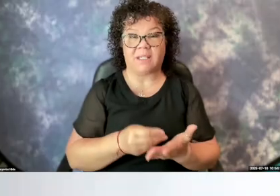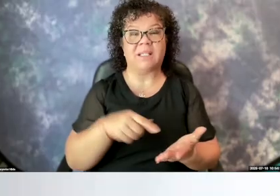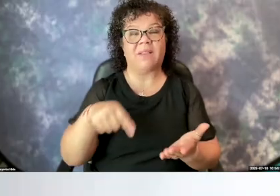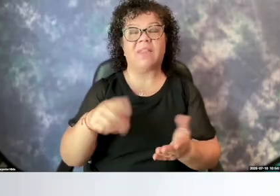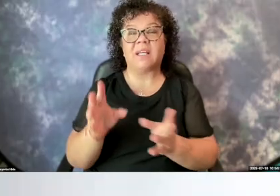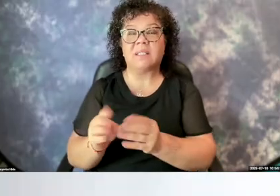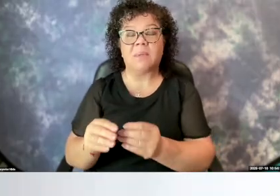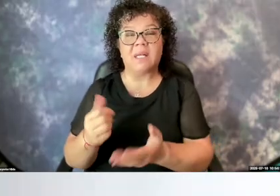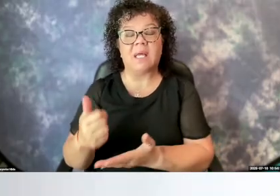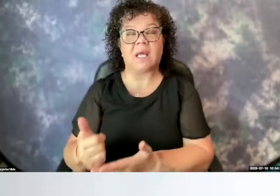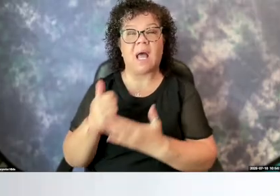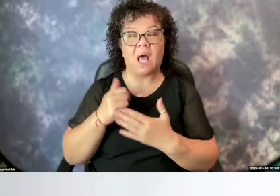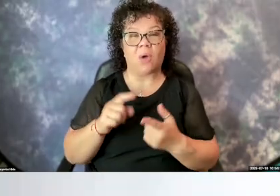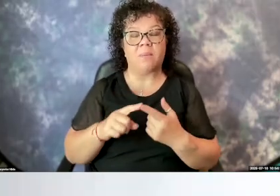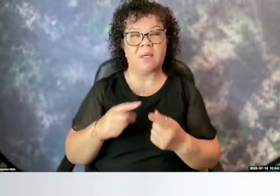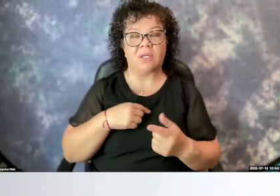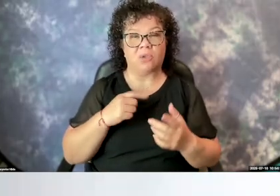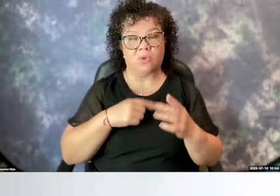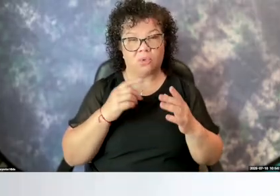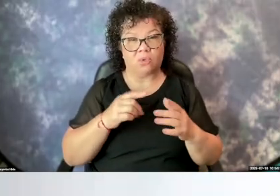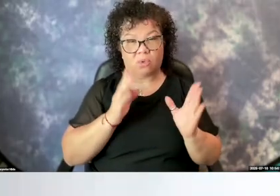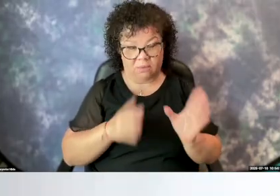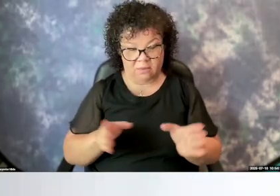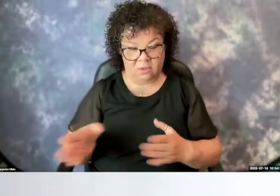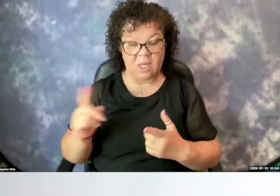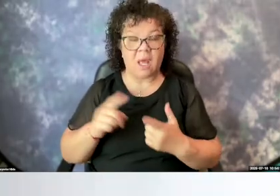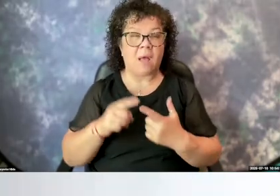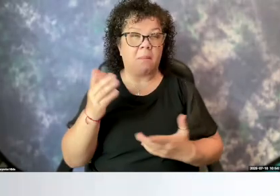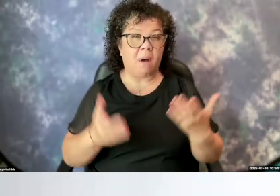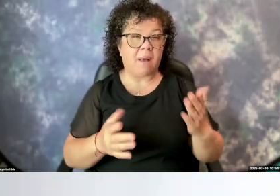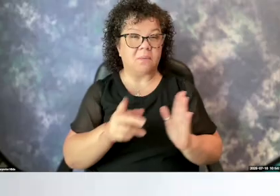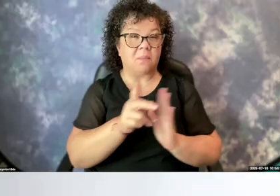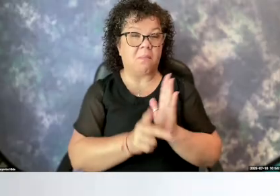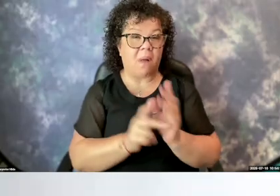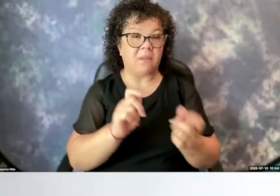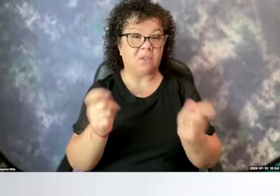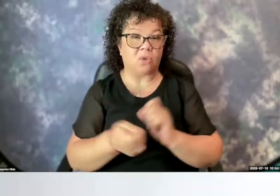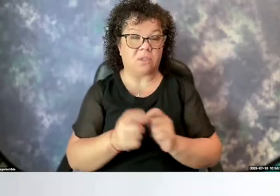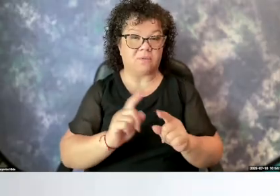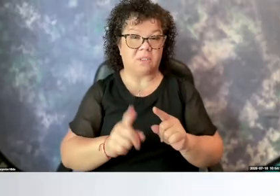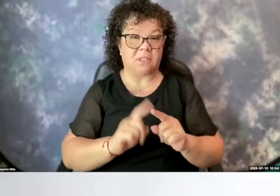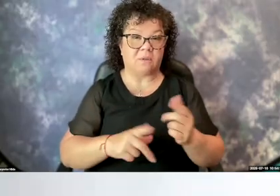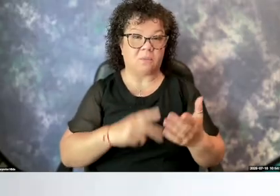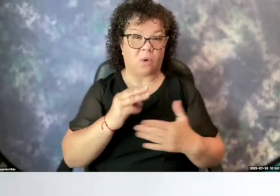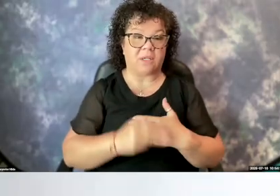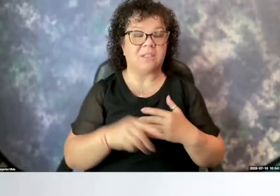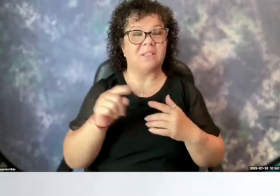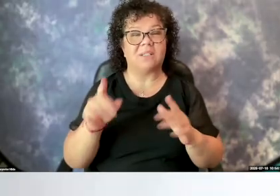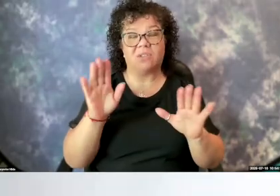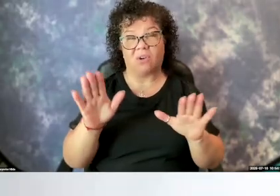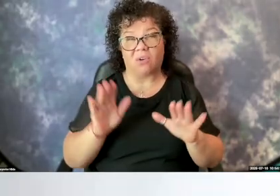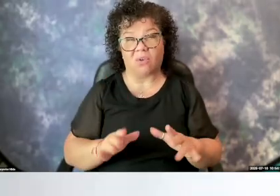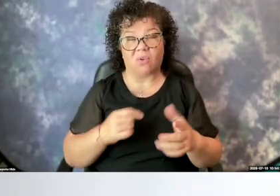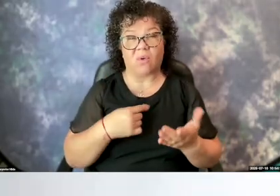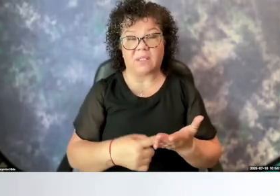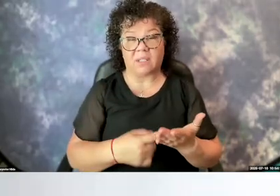projects and the potential policy changes for the projects. This was a great discussion on alignment topics, and we heard a lot of good considerations as we